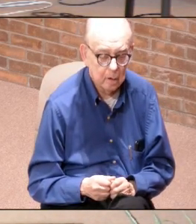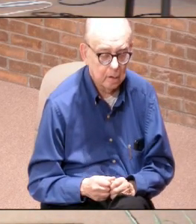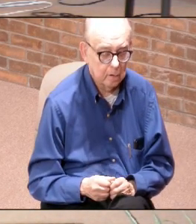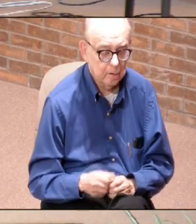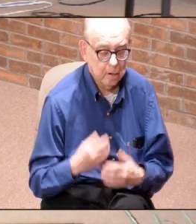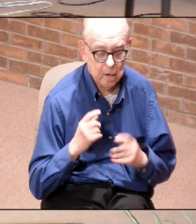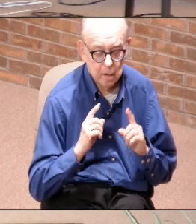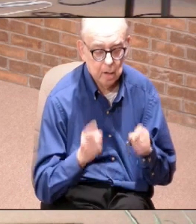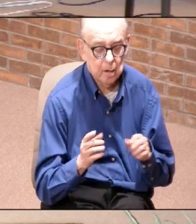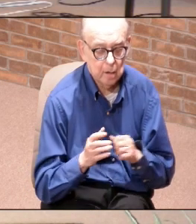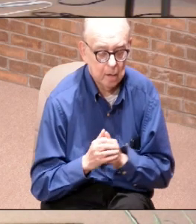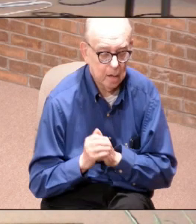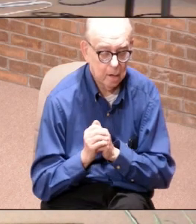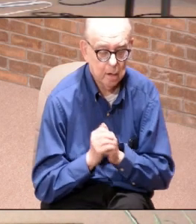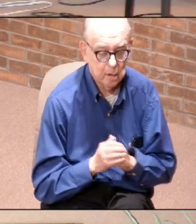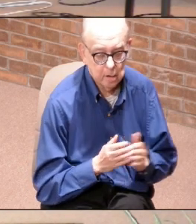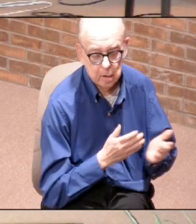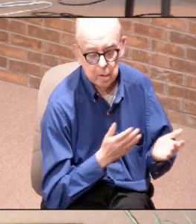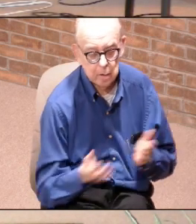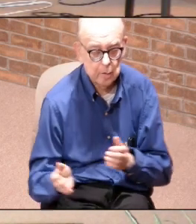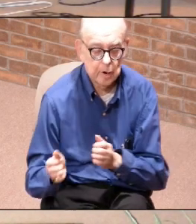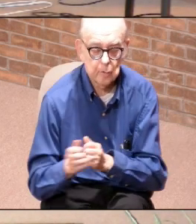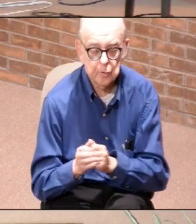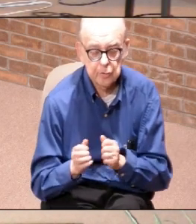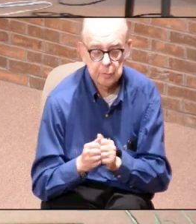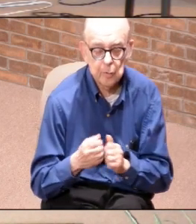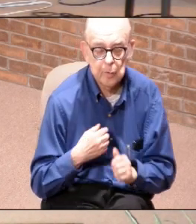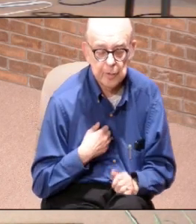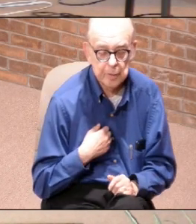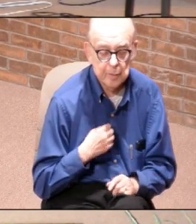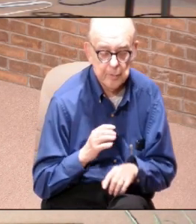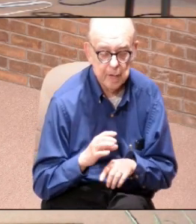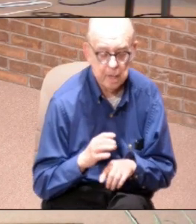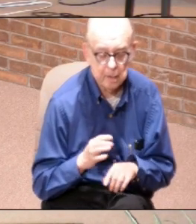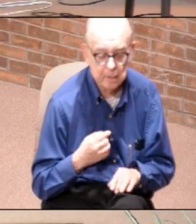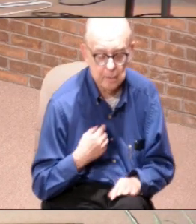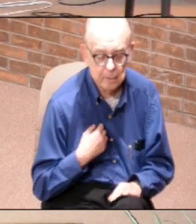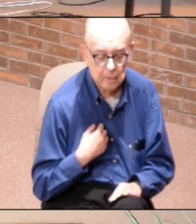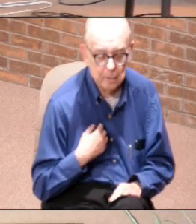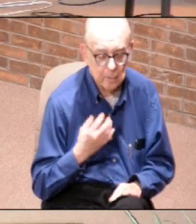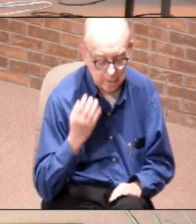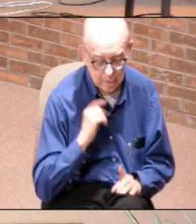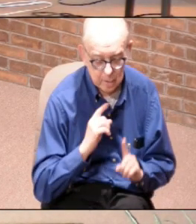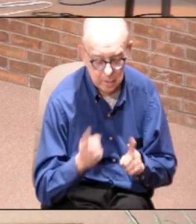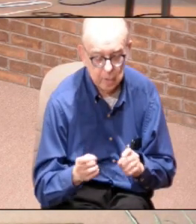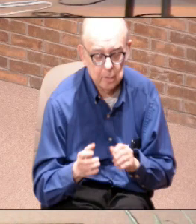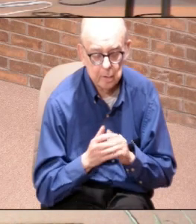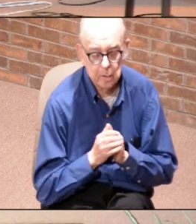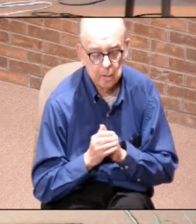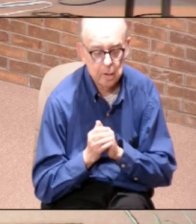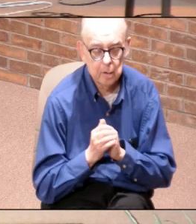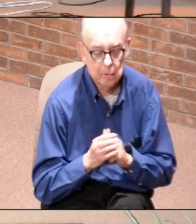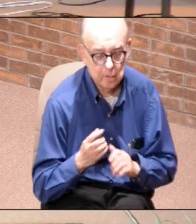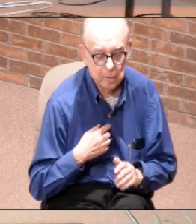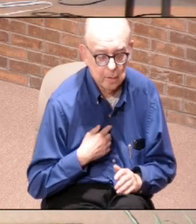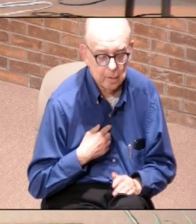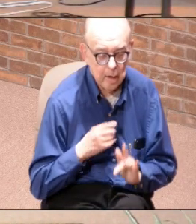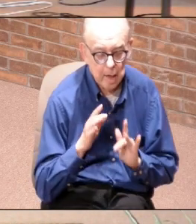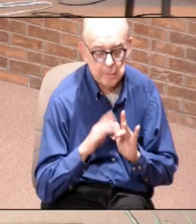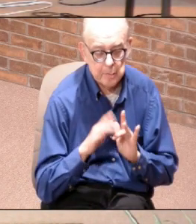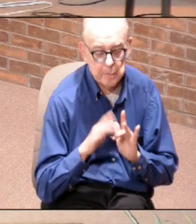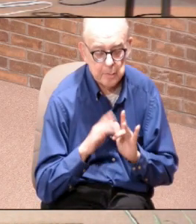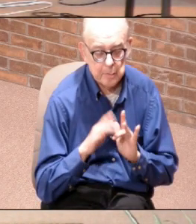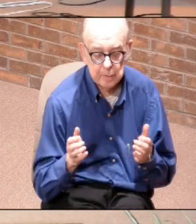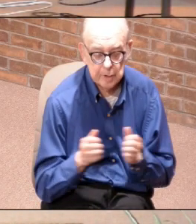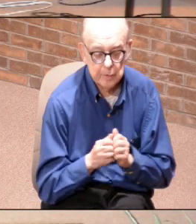I don't go to worship, I bring worship with me. If I'm going to worship, I'm missing something in